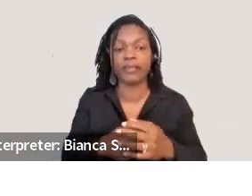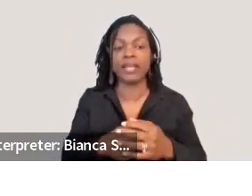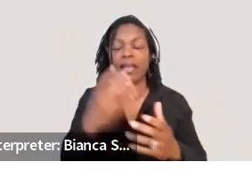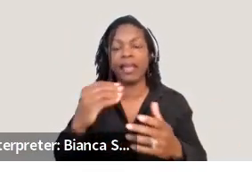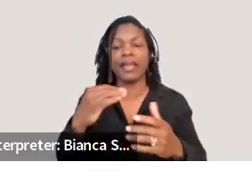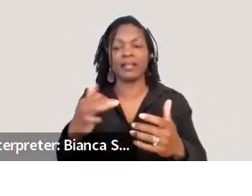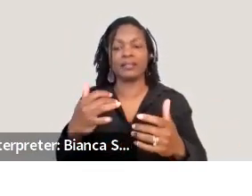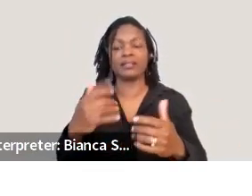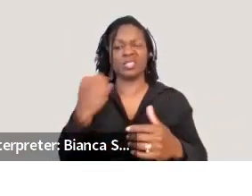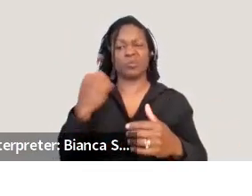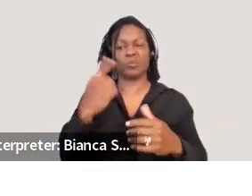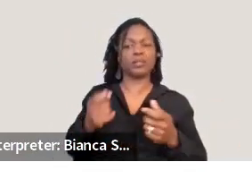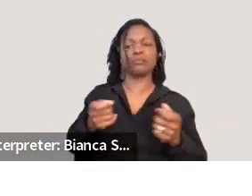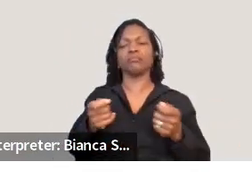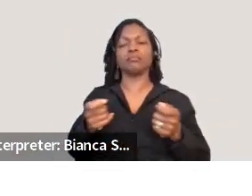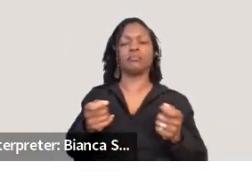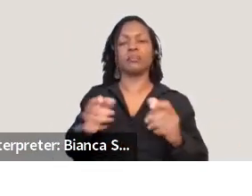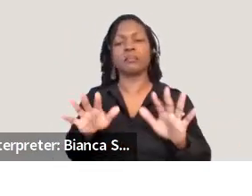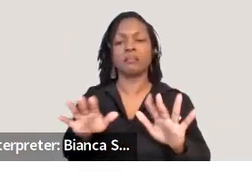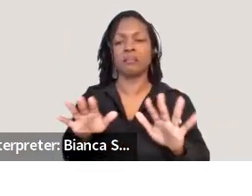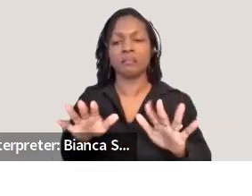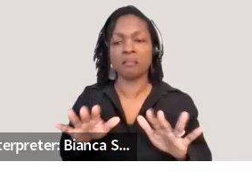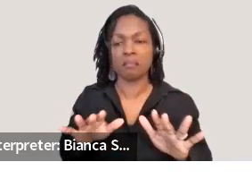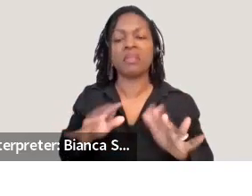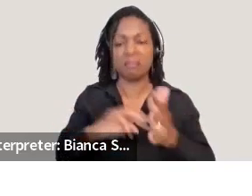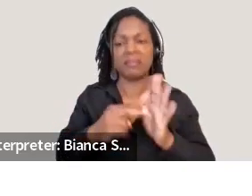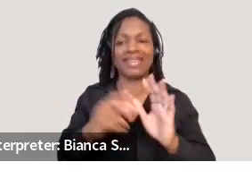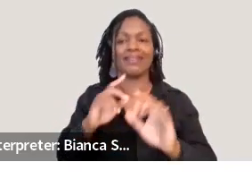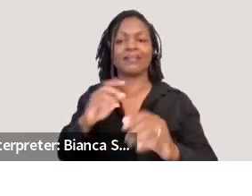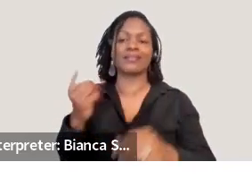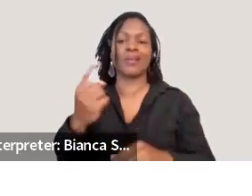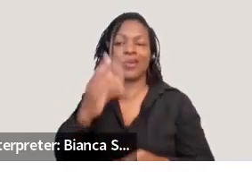that parents can feel comfortable to ask questions.